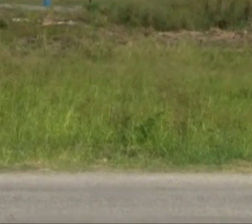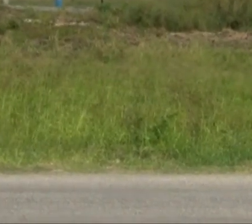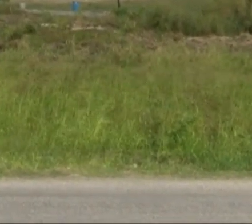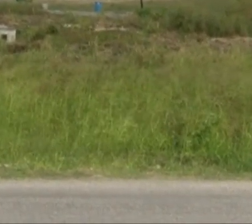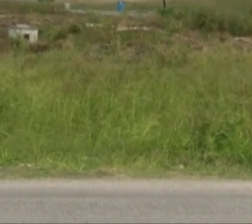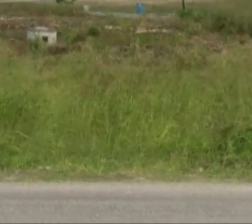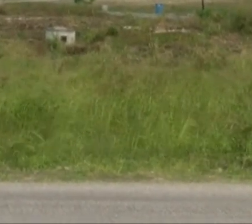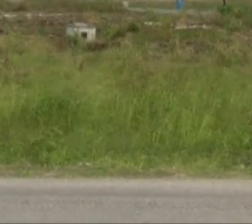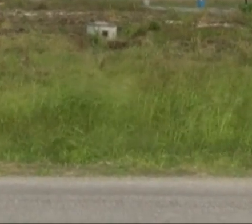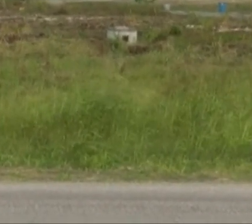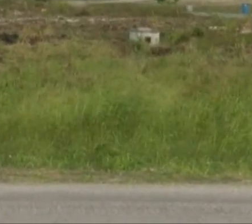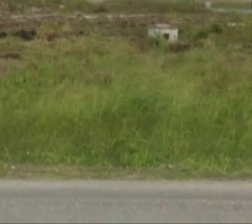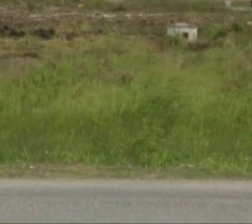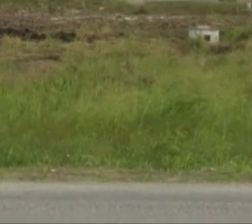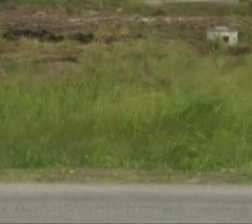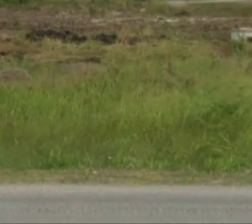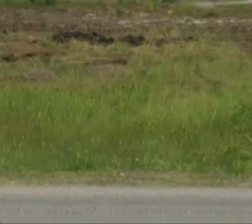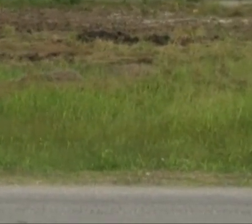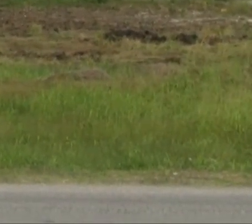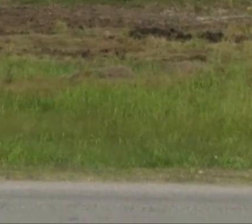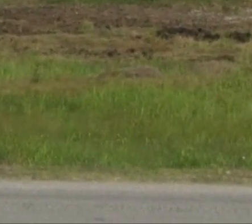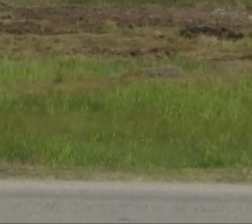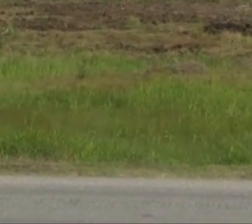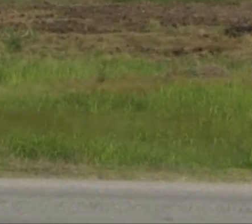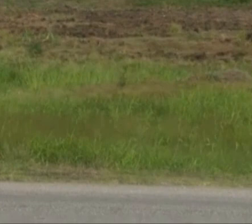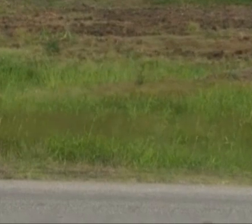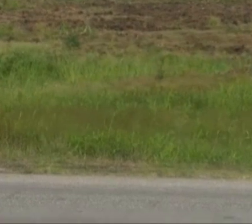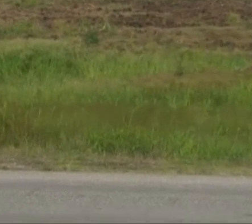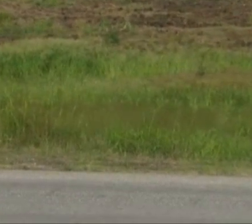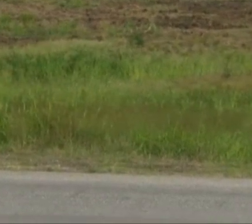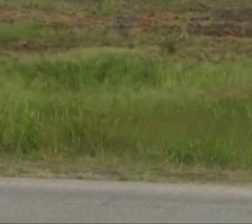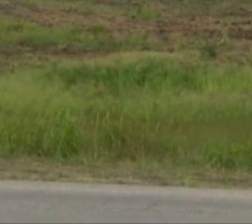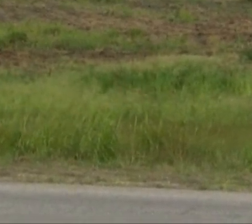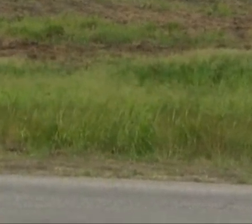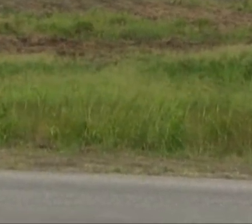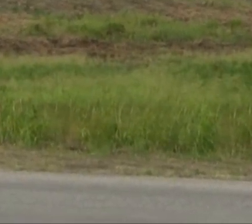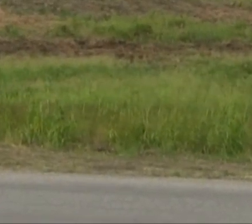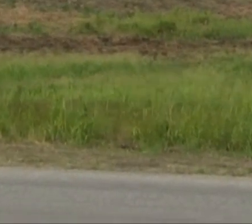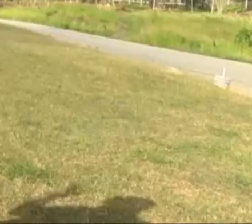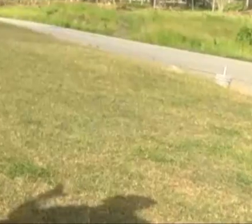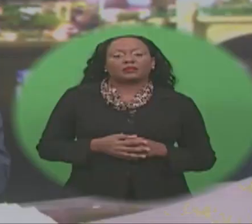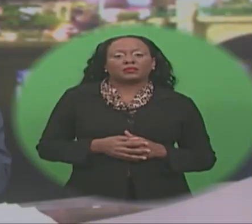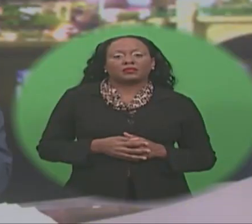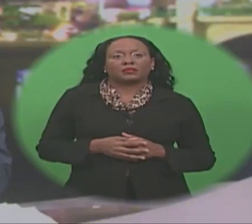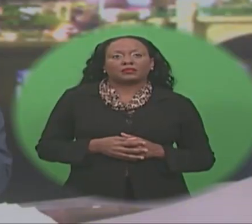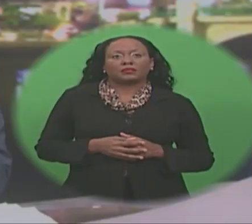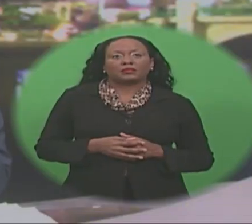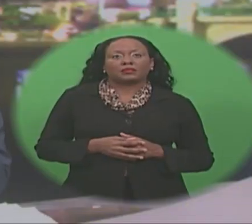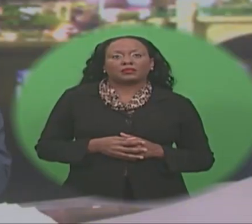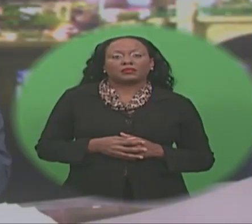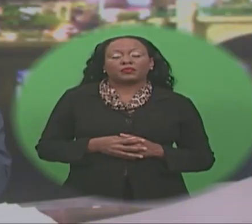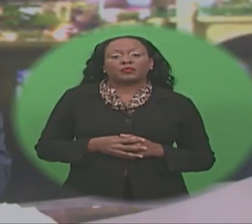today outlining their concerns. He says they have not been informed of any alternative arrangements for the Class 4 students who